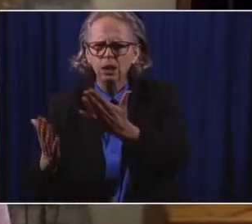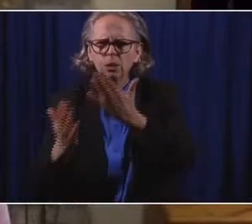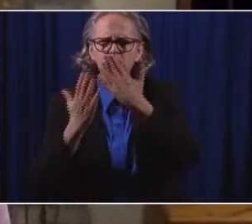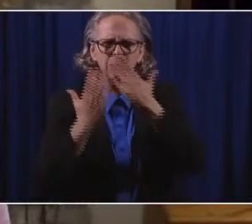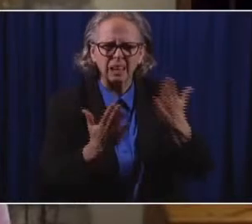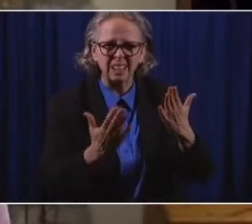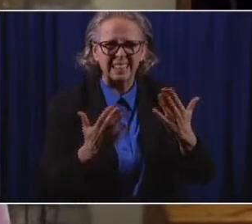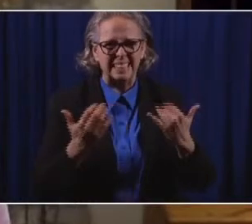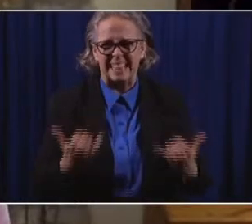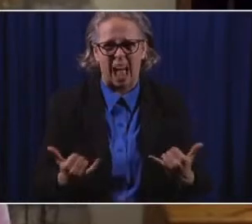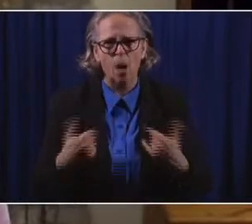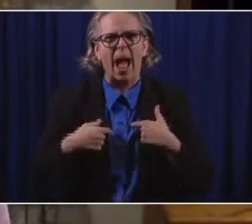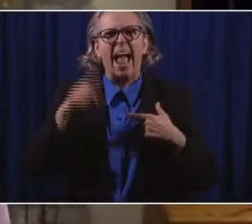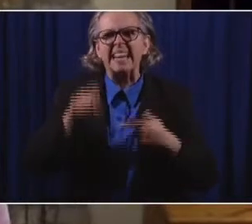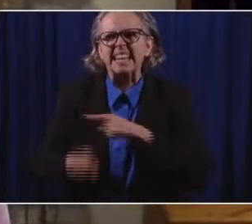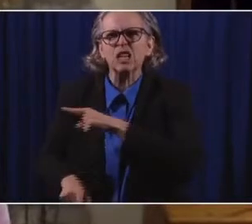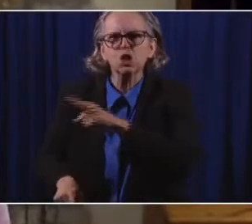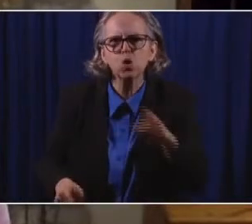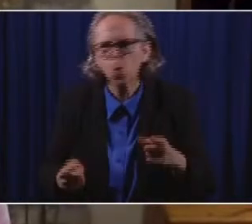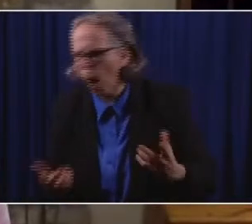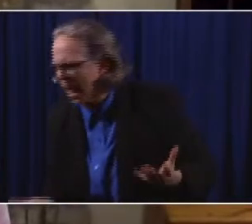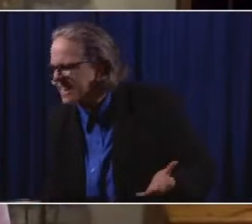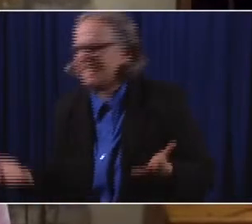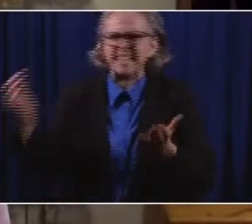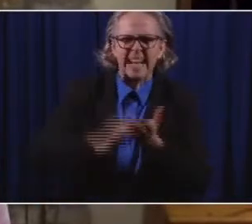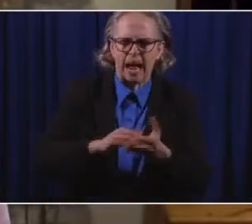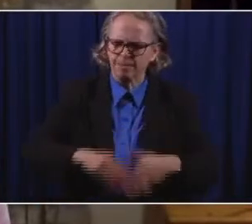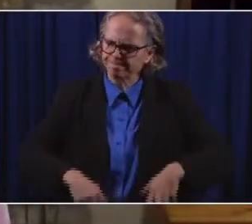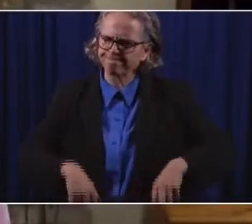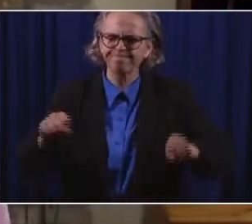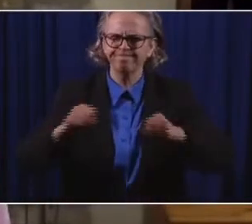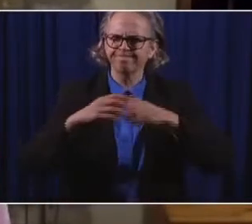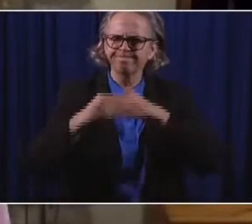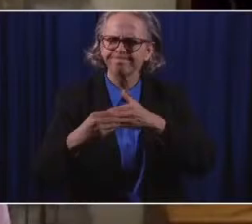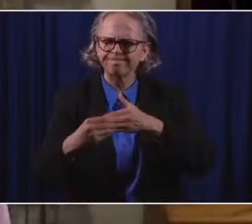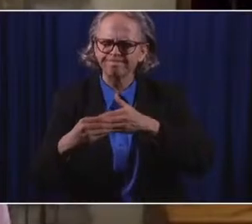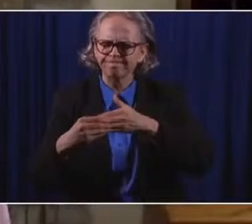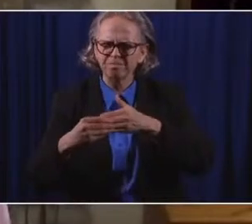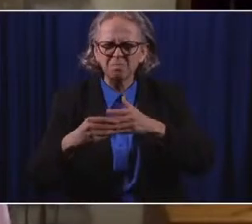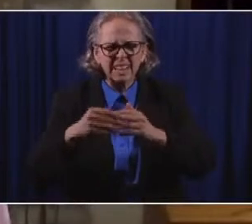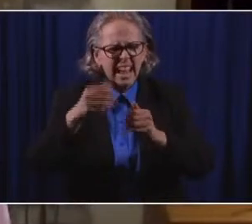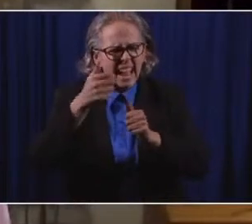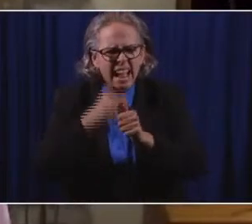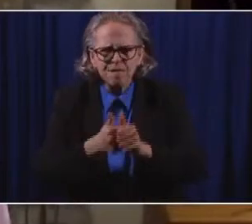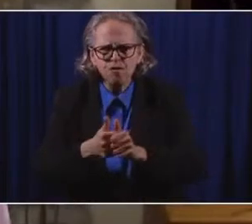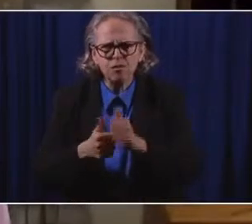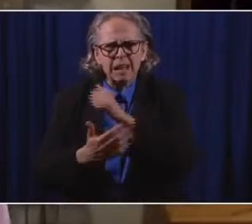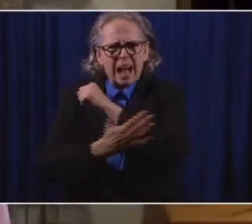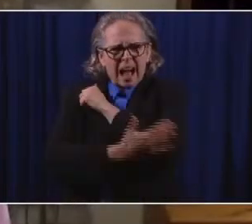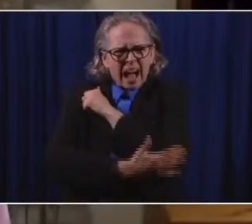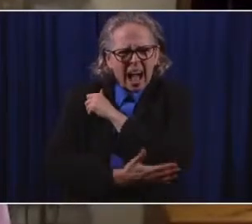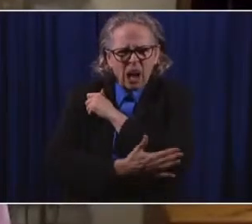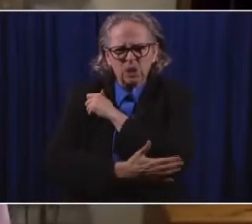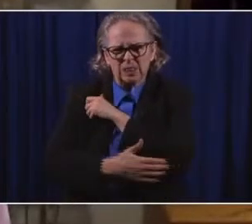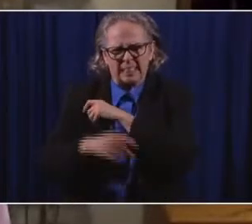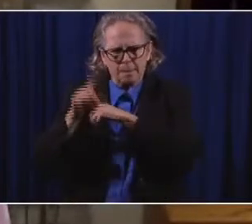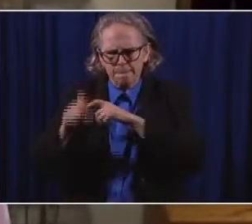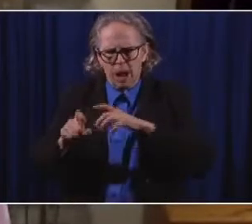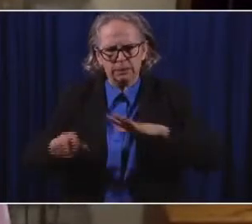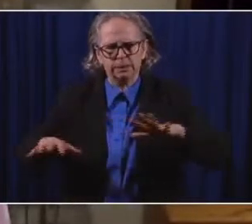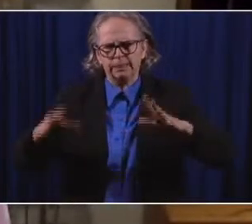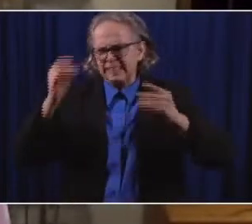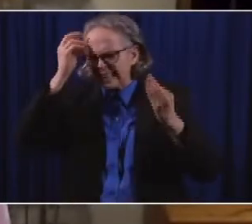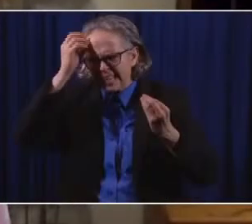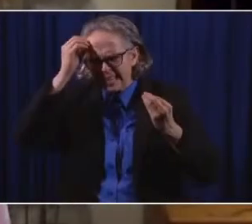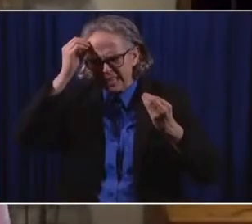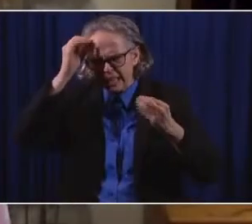to reevaluate in each single community, every county, exactly what you are doing. And so I'm